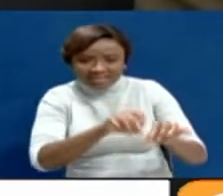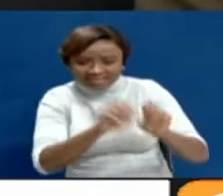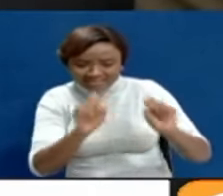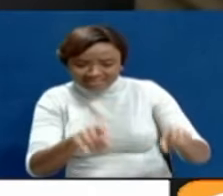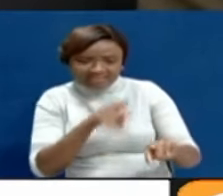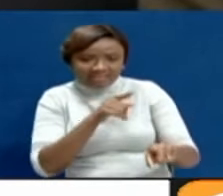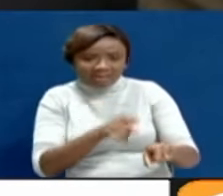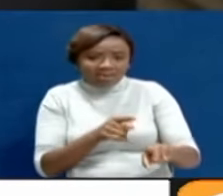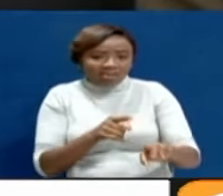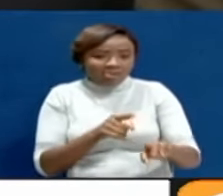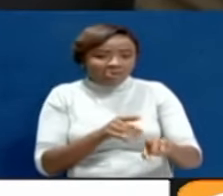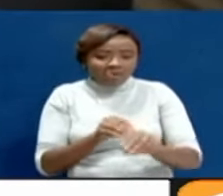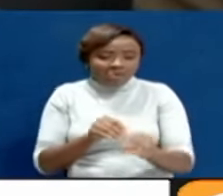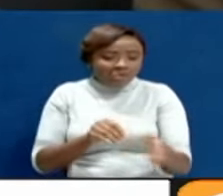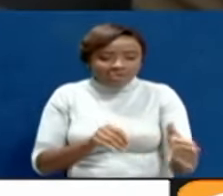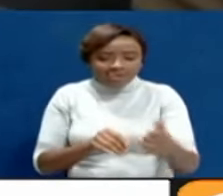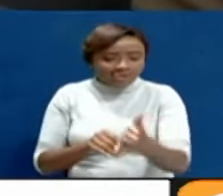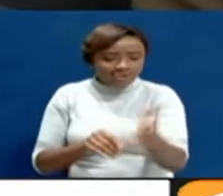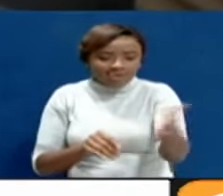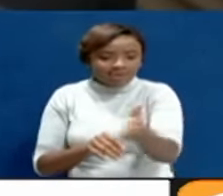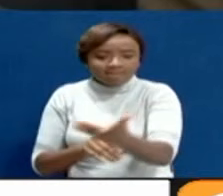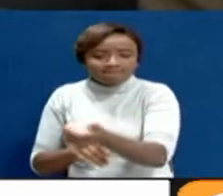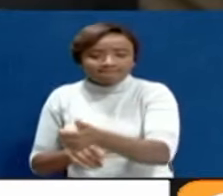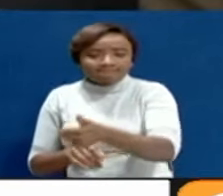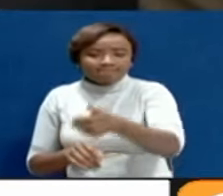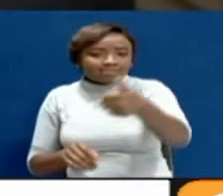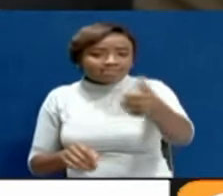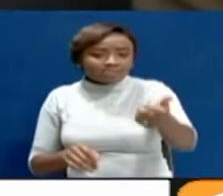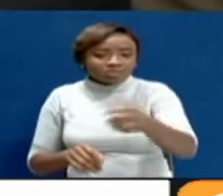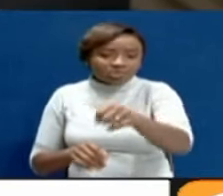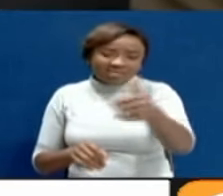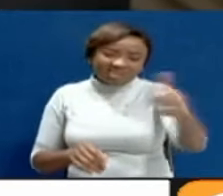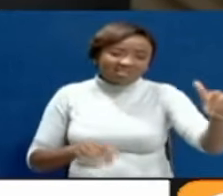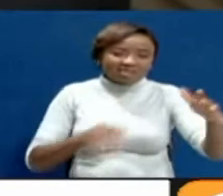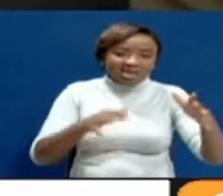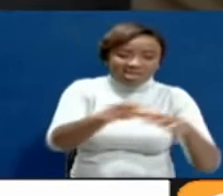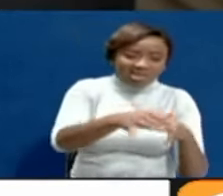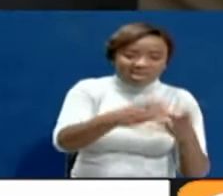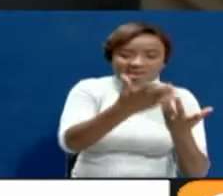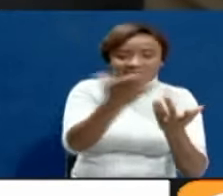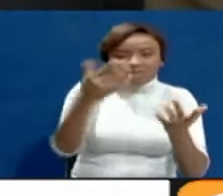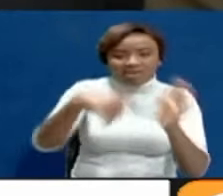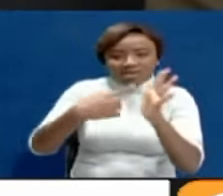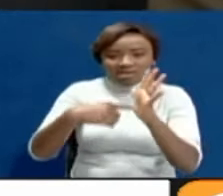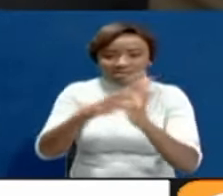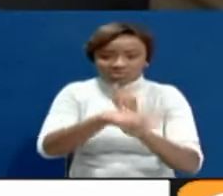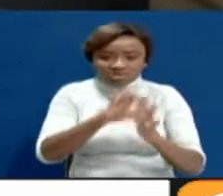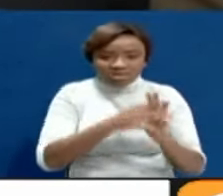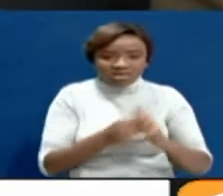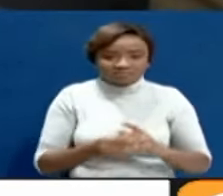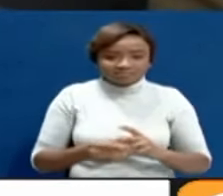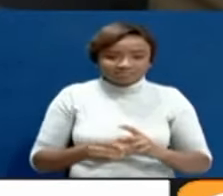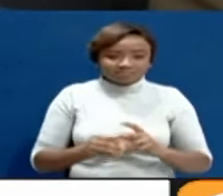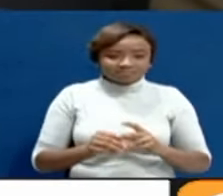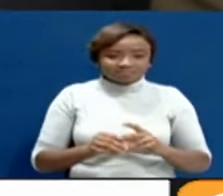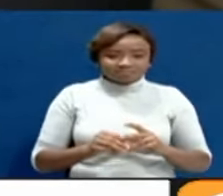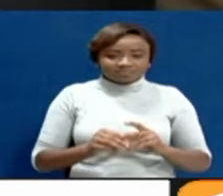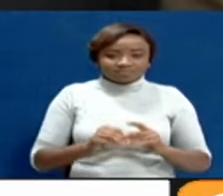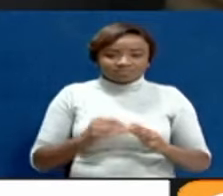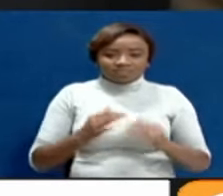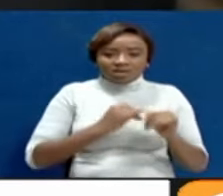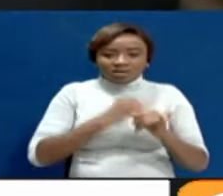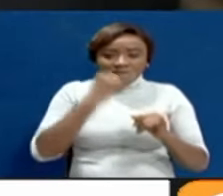terminal all the way through to other depots and the area in industrial area, and finally ends